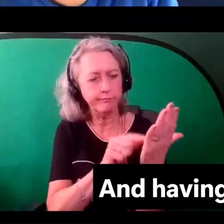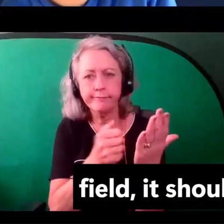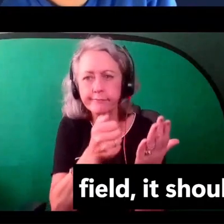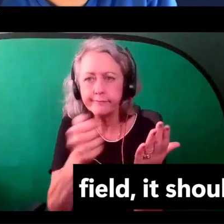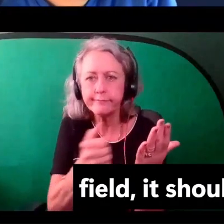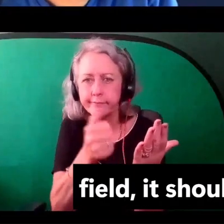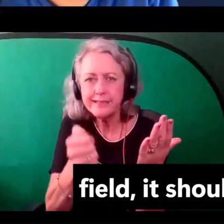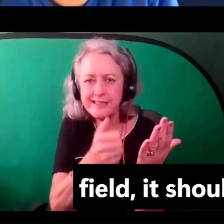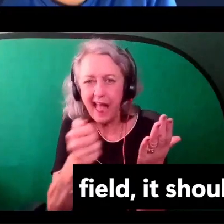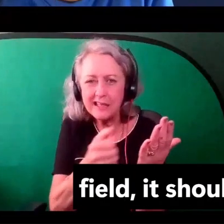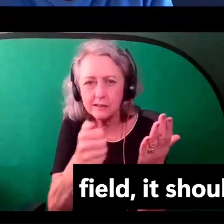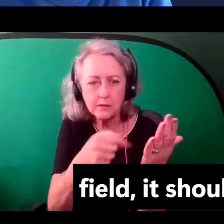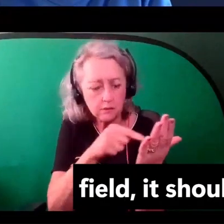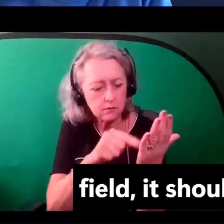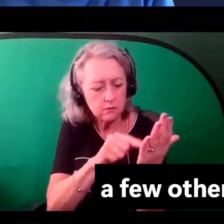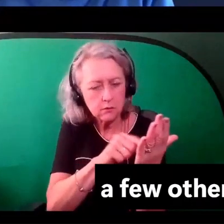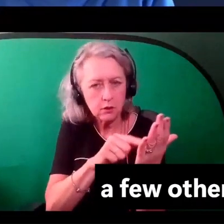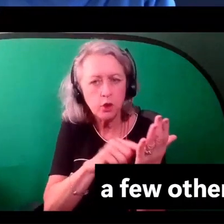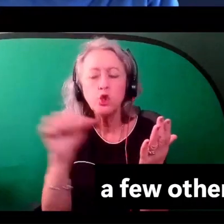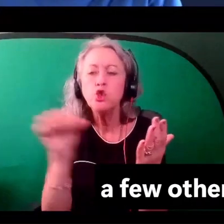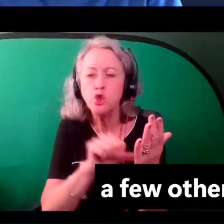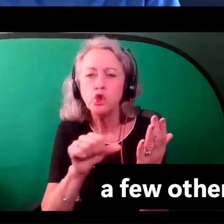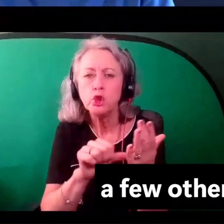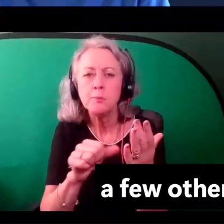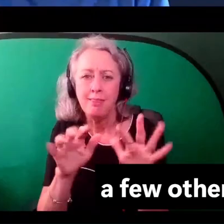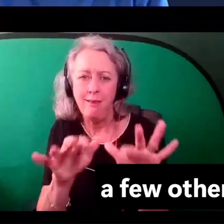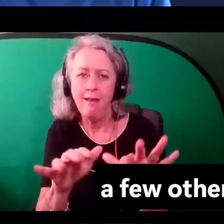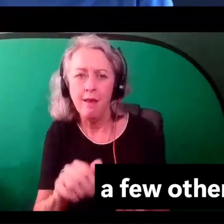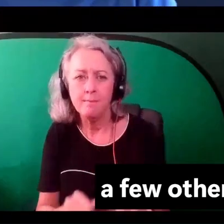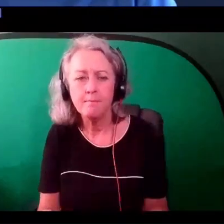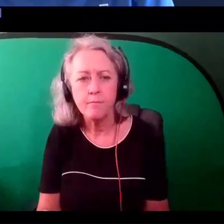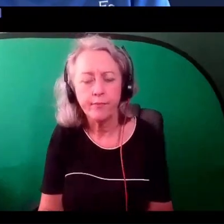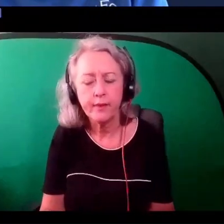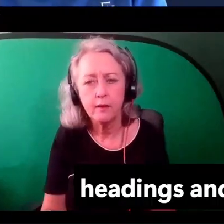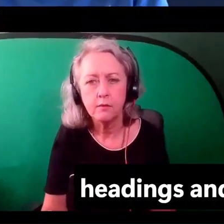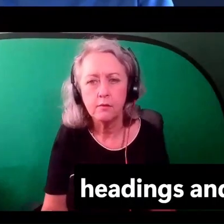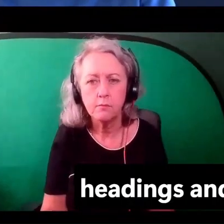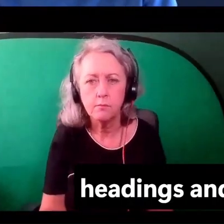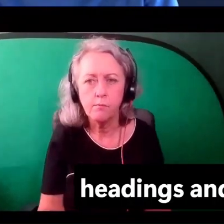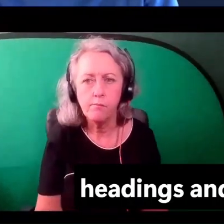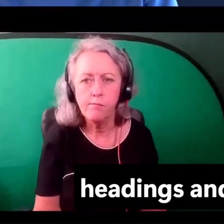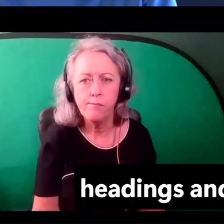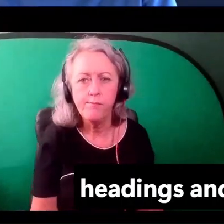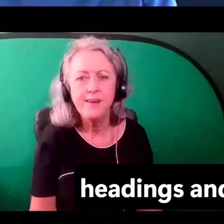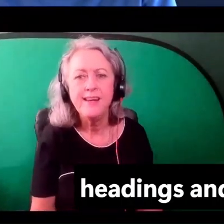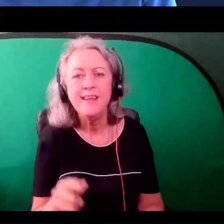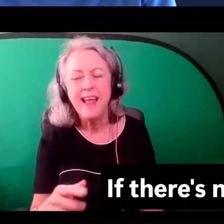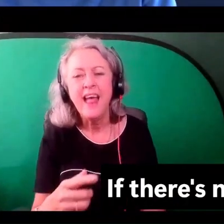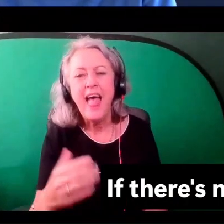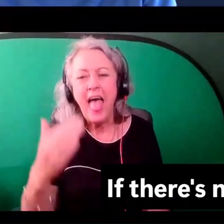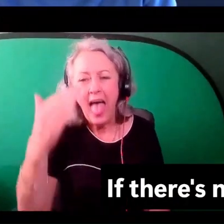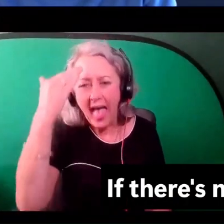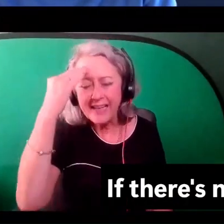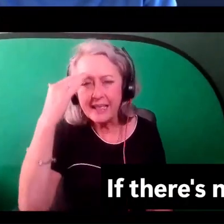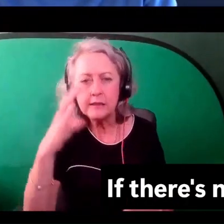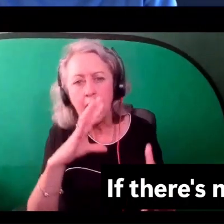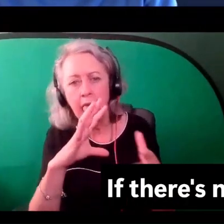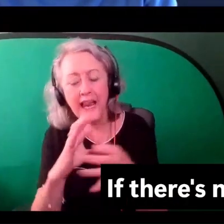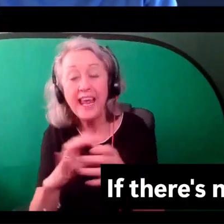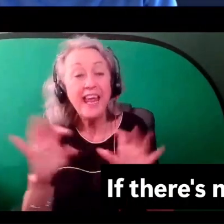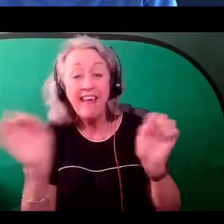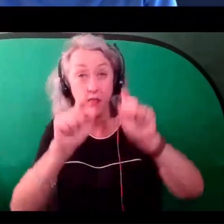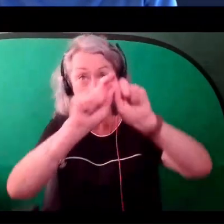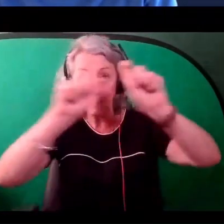the text field, it should then appear. And there's a few other items like that will, like, headings and links and things like that. If there's no headings